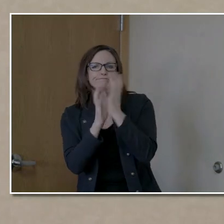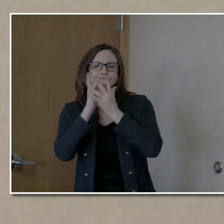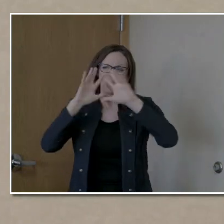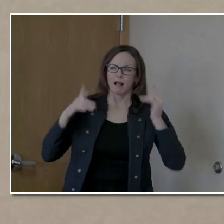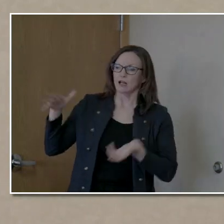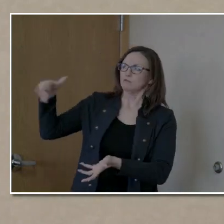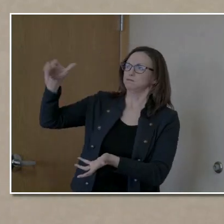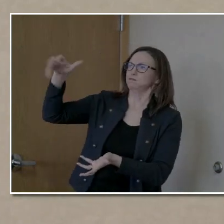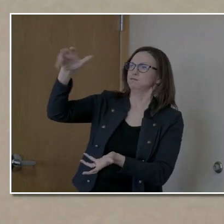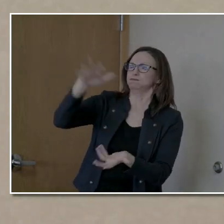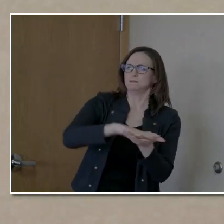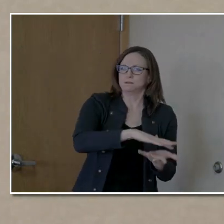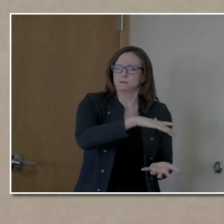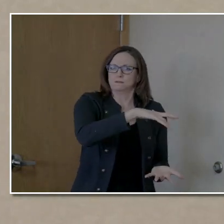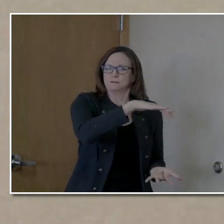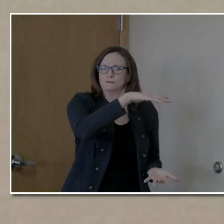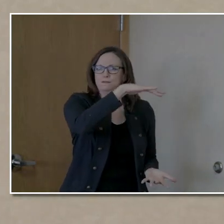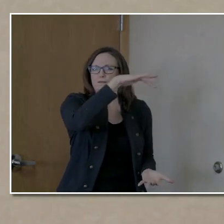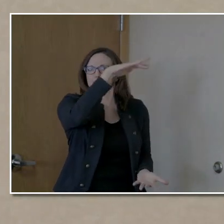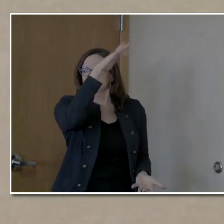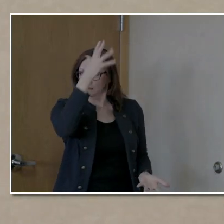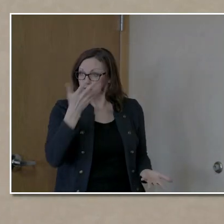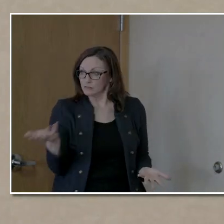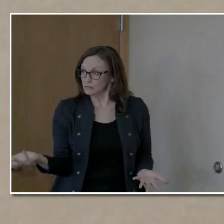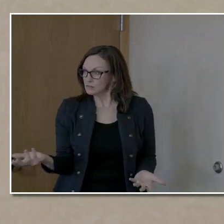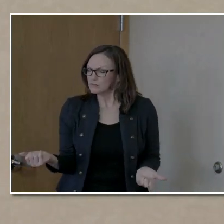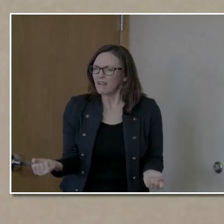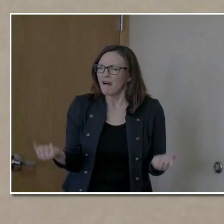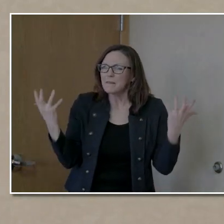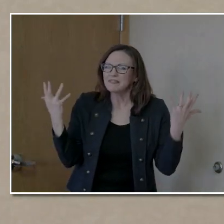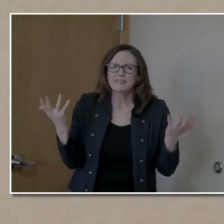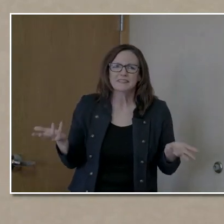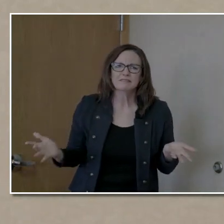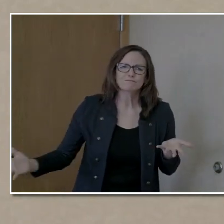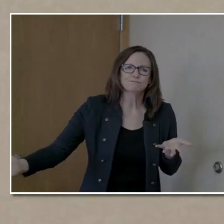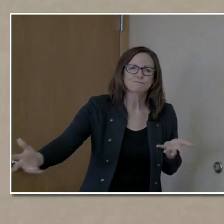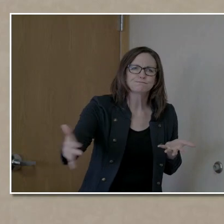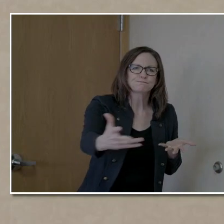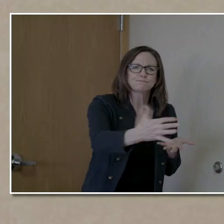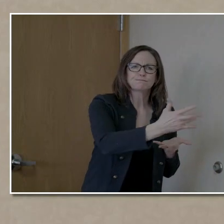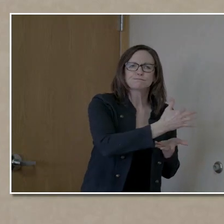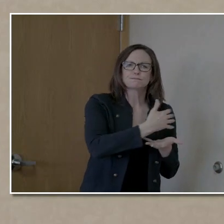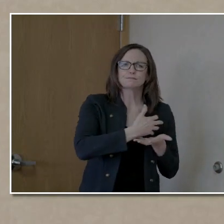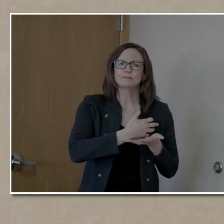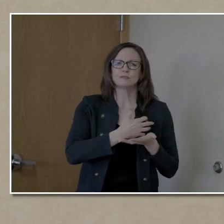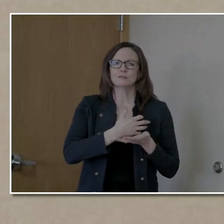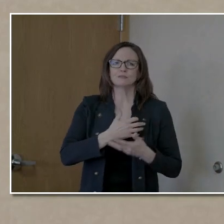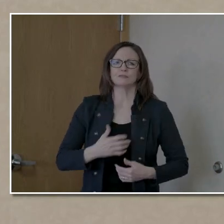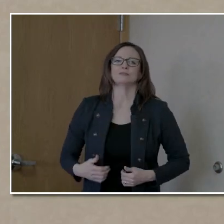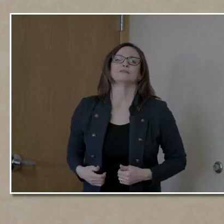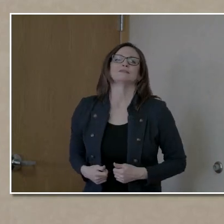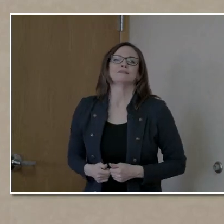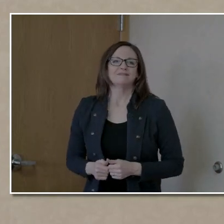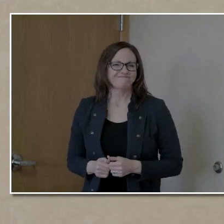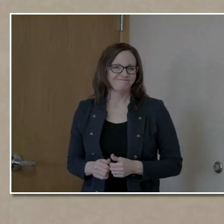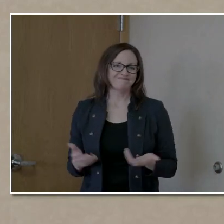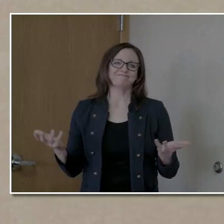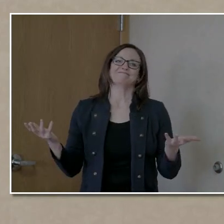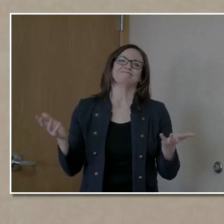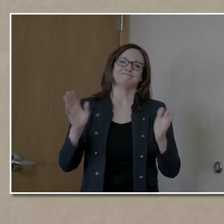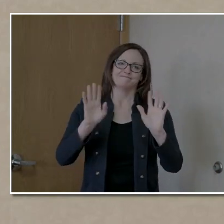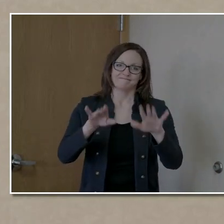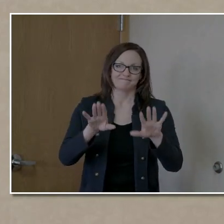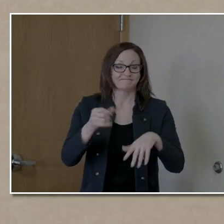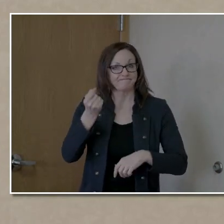In terms of PPE, we all are always concerned about running out of PPE. It's one of the most